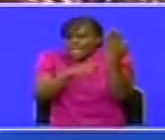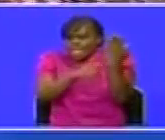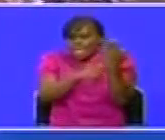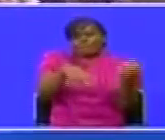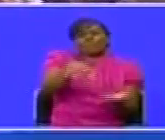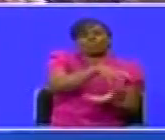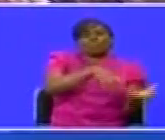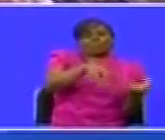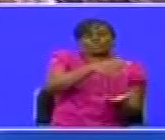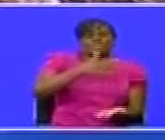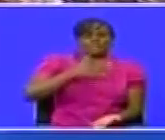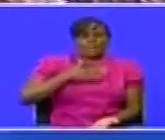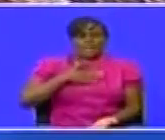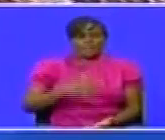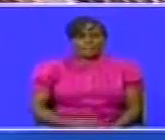that confusing.